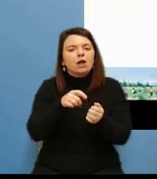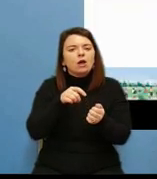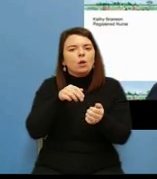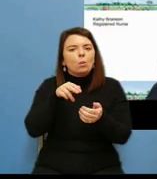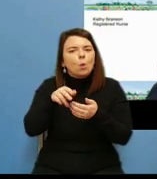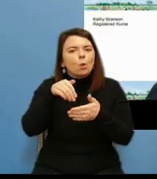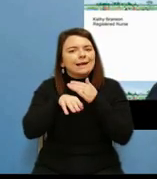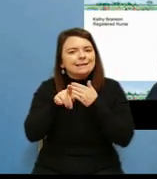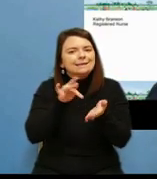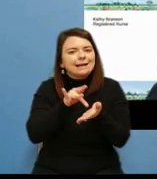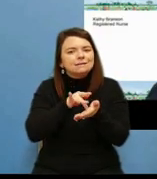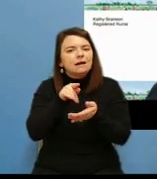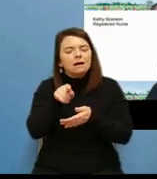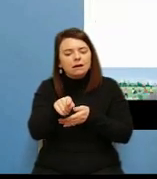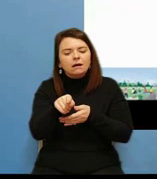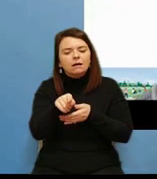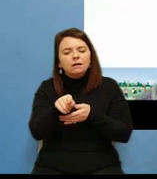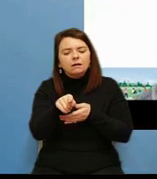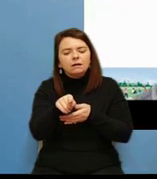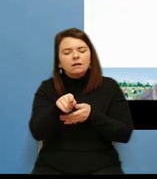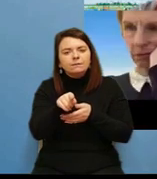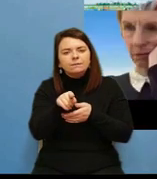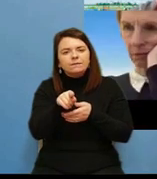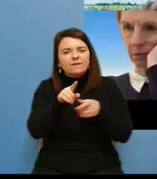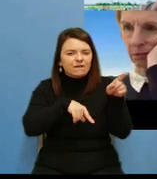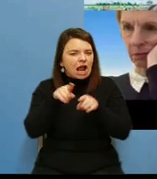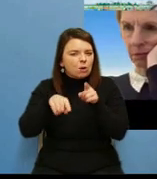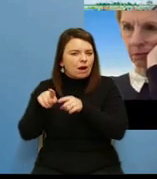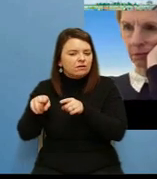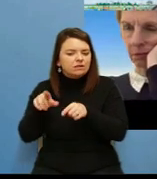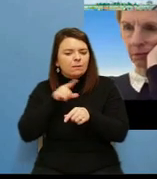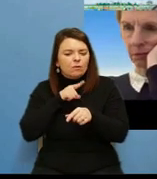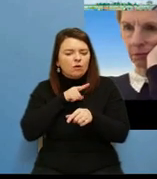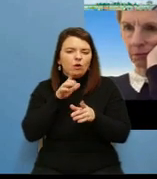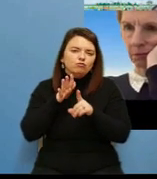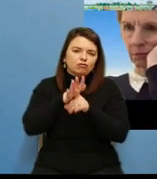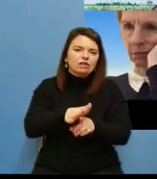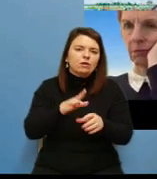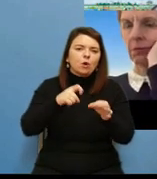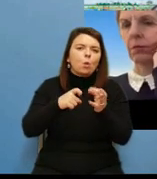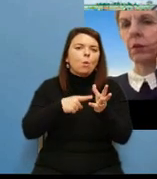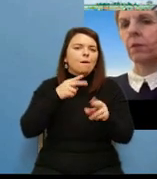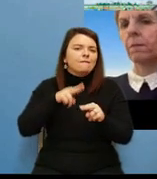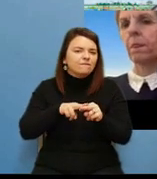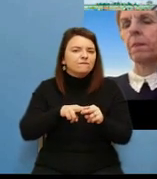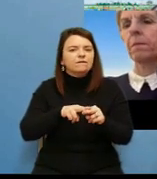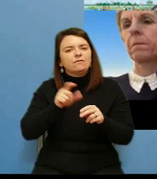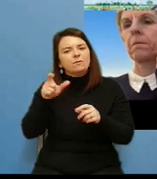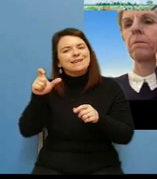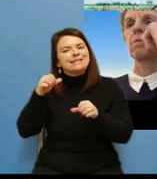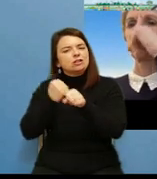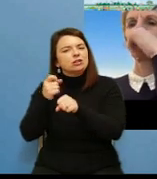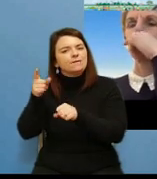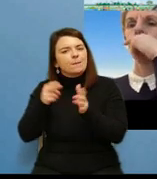Norwich APMS contract, the walk-in centre, favourable rent revaluations, offset by the existing pressure of